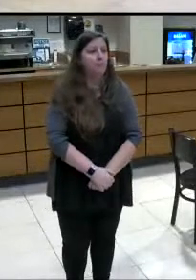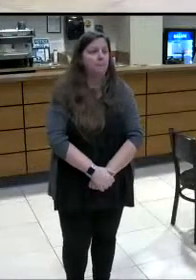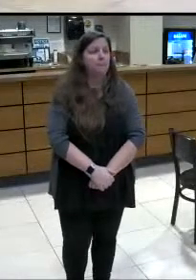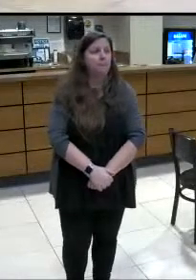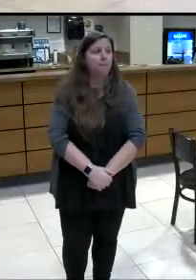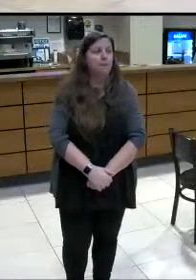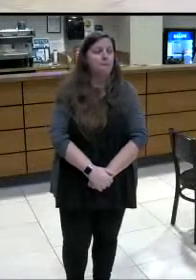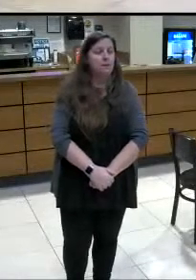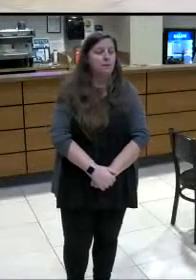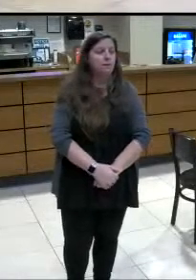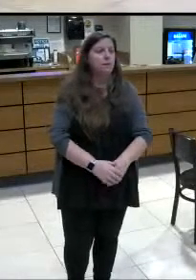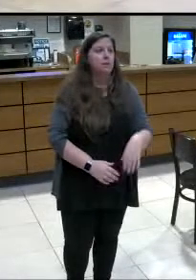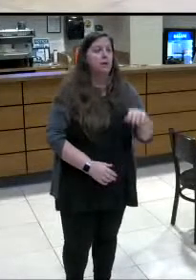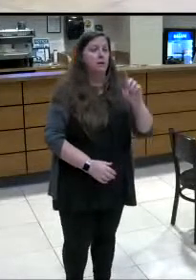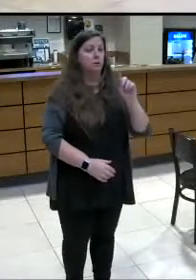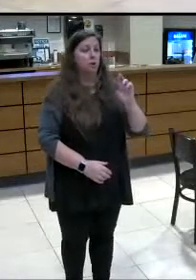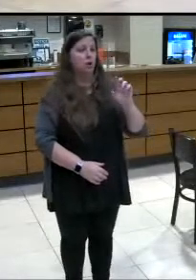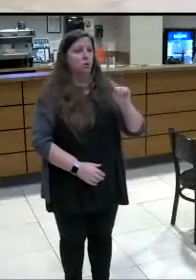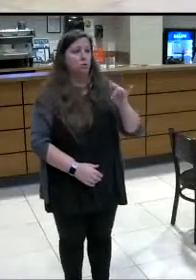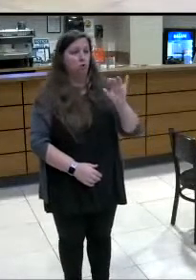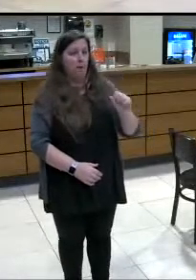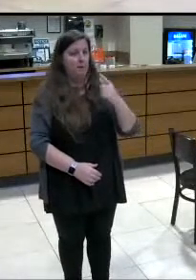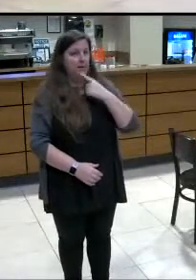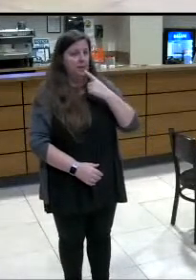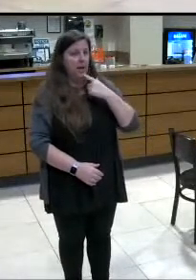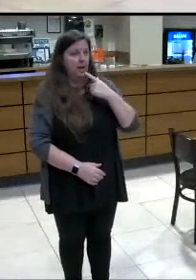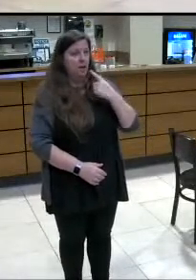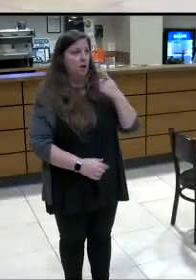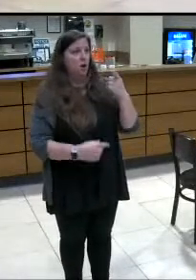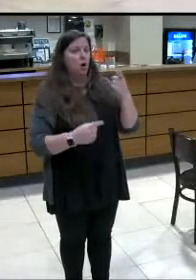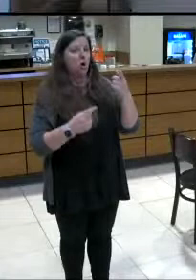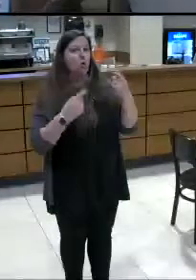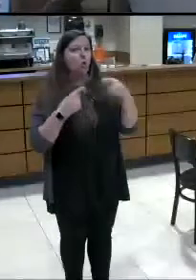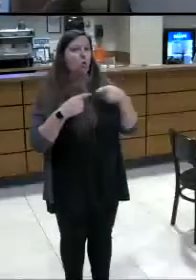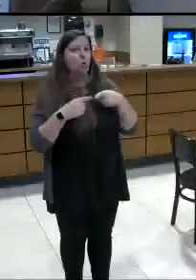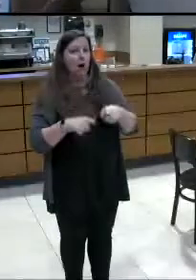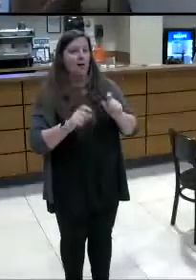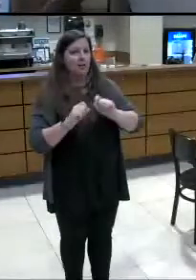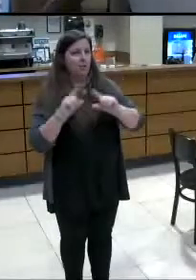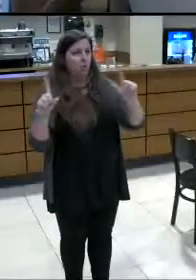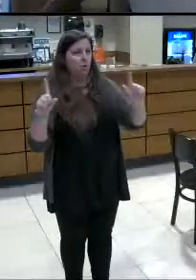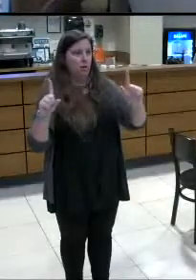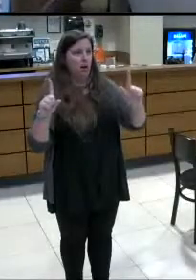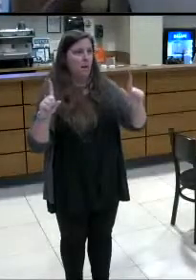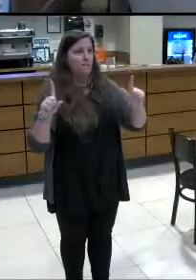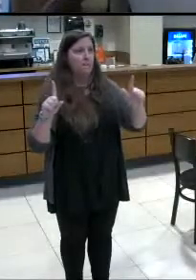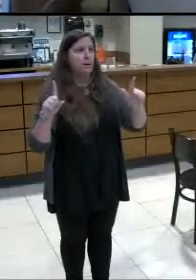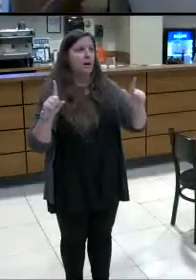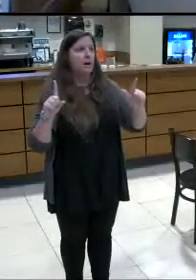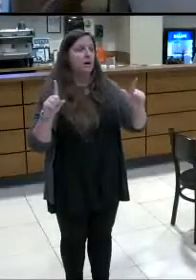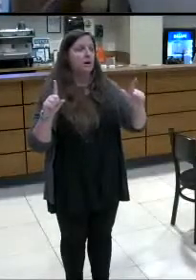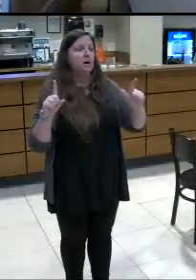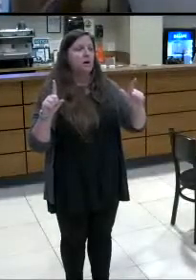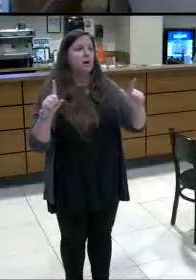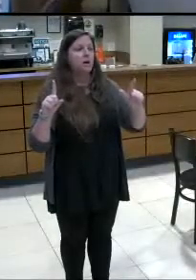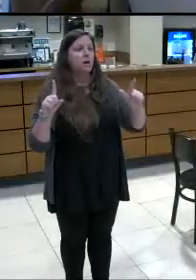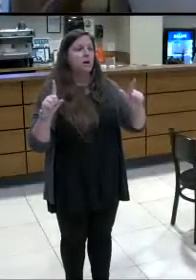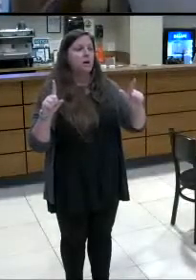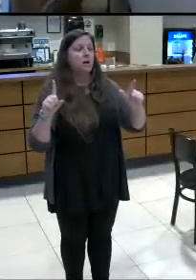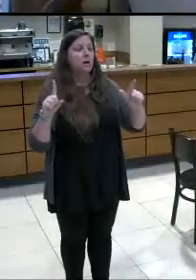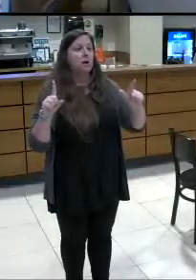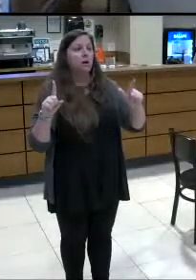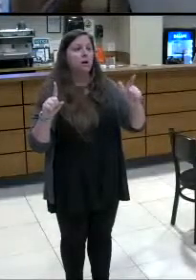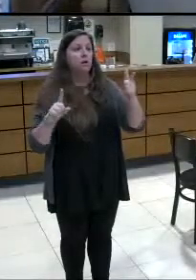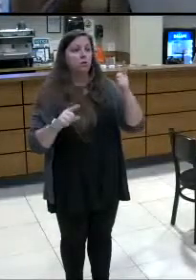While he's pulling that up, Ms. Gallagher, he got your 8 questions, and some of them I think he addressed, but the ones that aren't, we will get answers